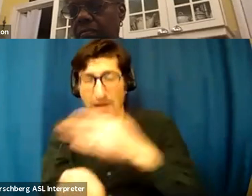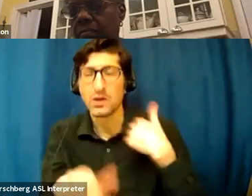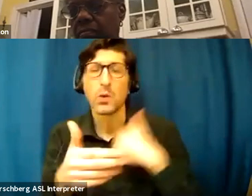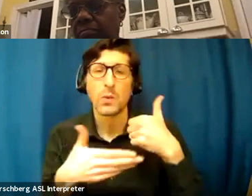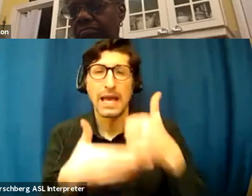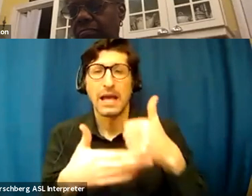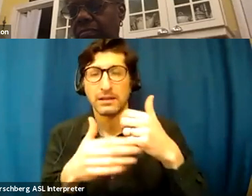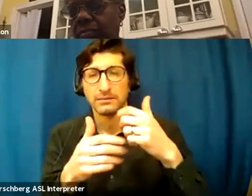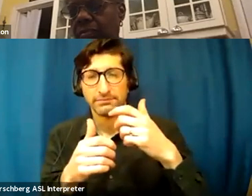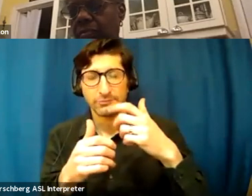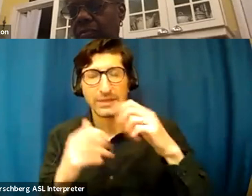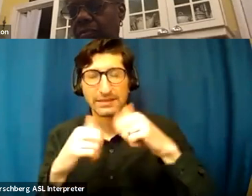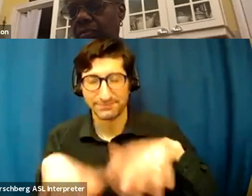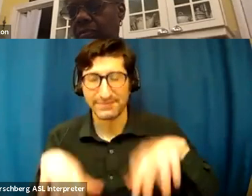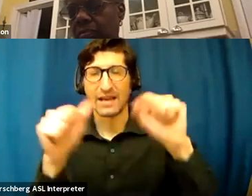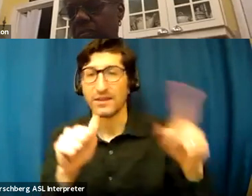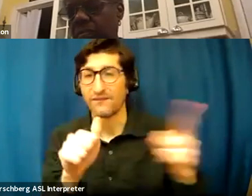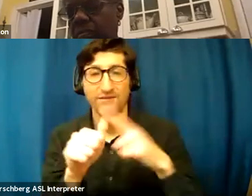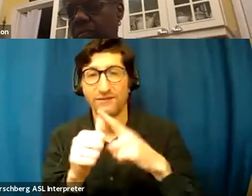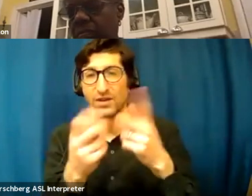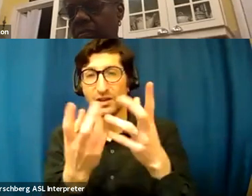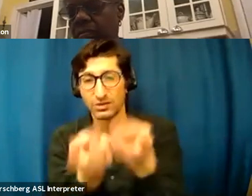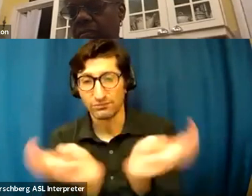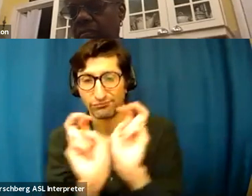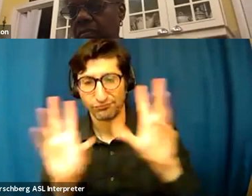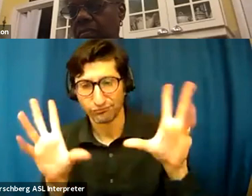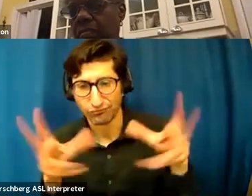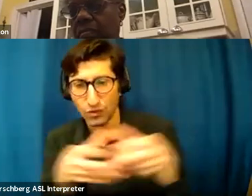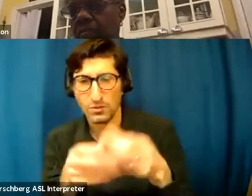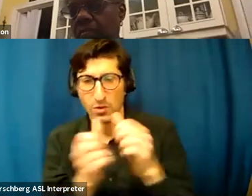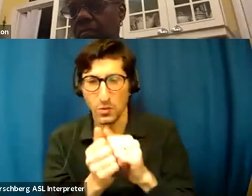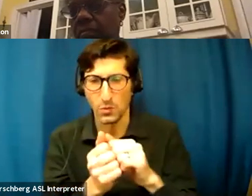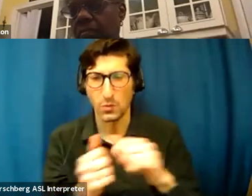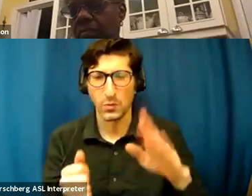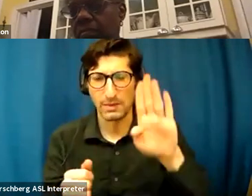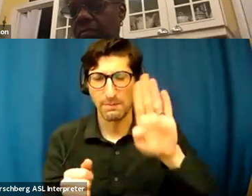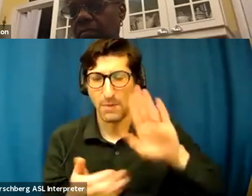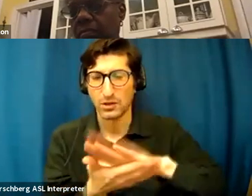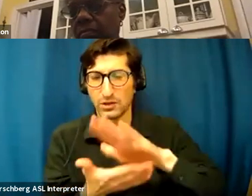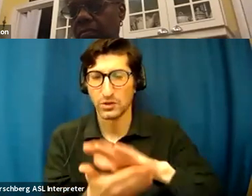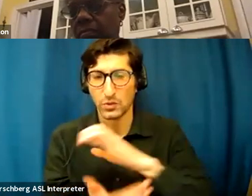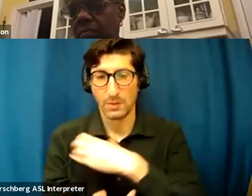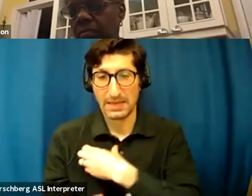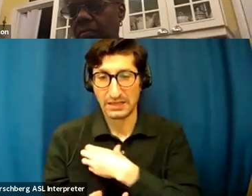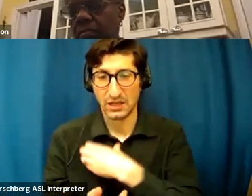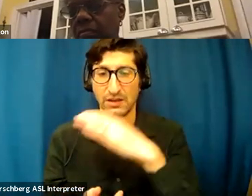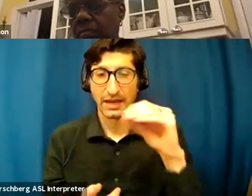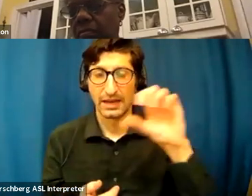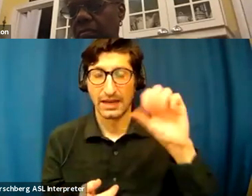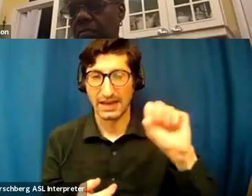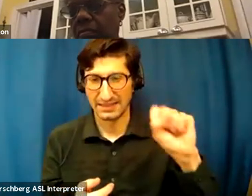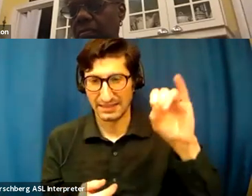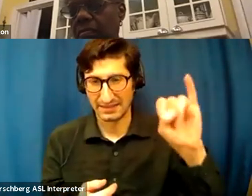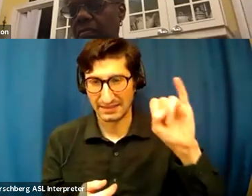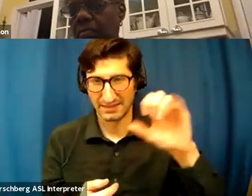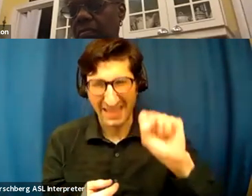with several Boston School police officers and a number of students from the SCCI. That's an abbreviation for this subcommittee.